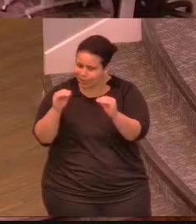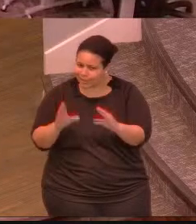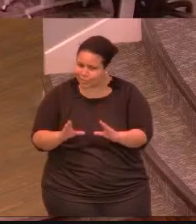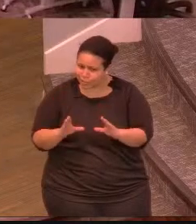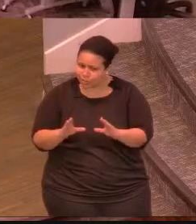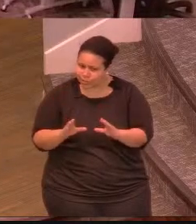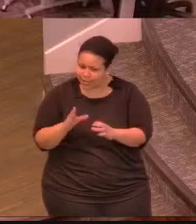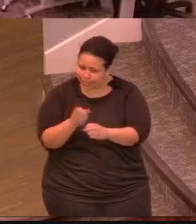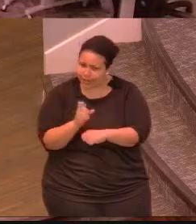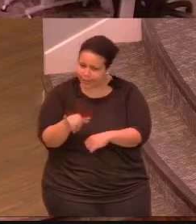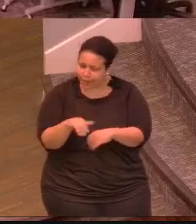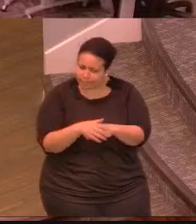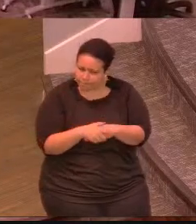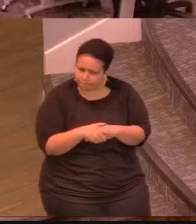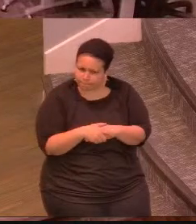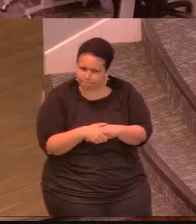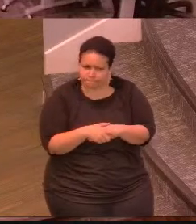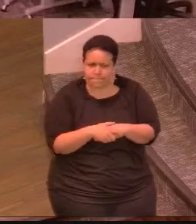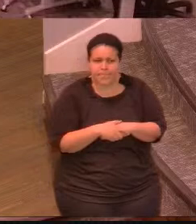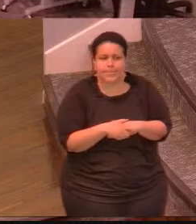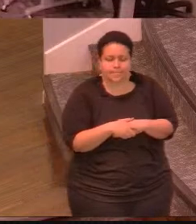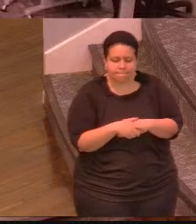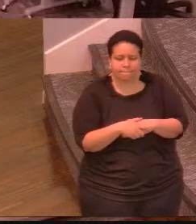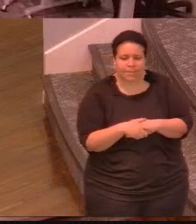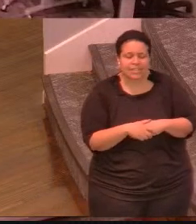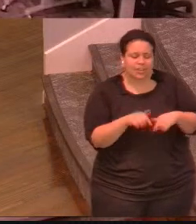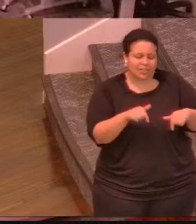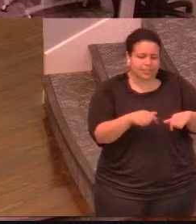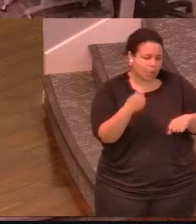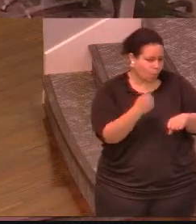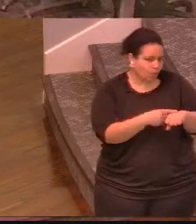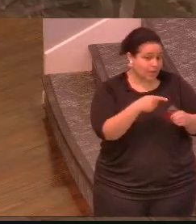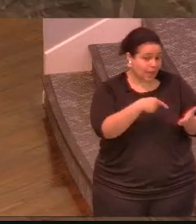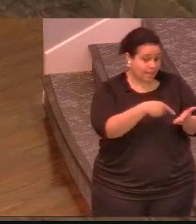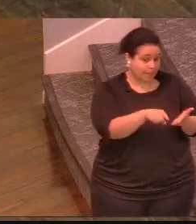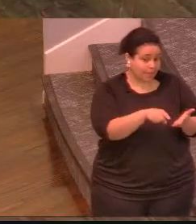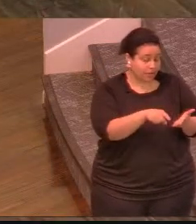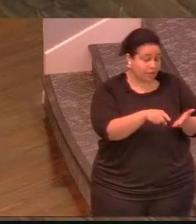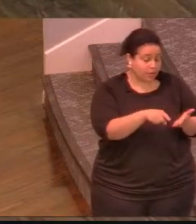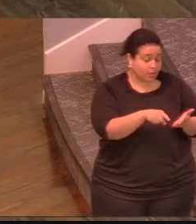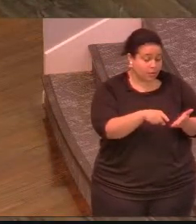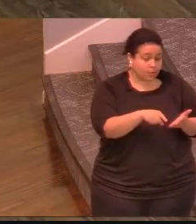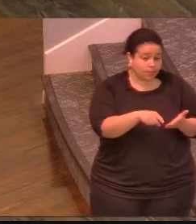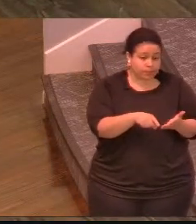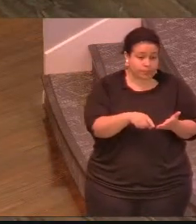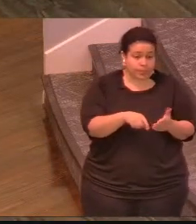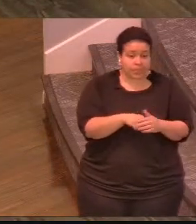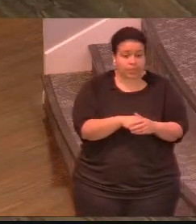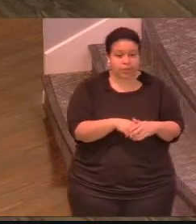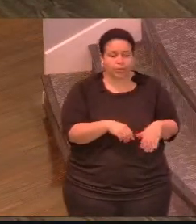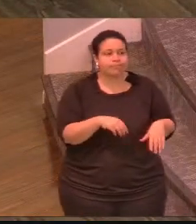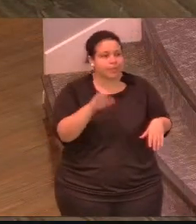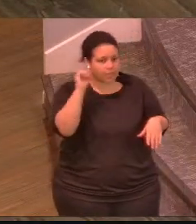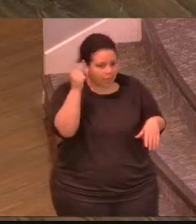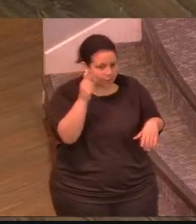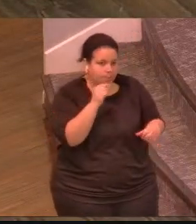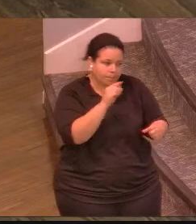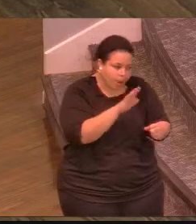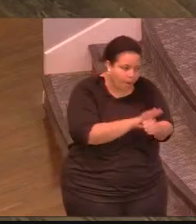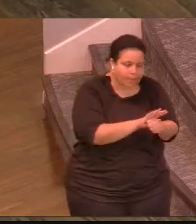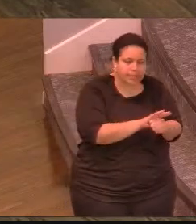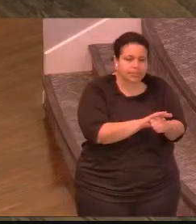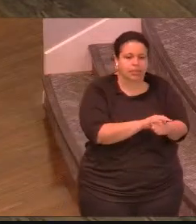bump? so as part of this one-time payment, this was making good on the governor's promise to increase salaries